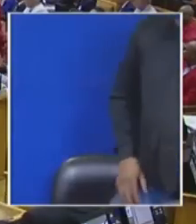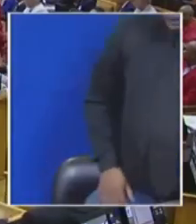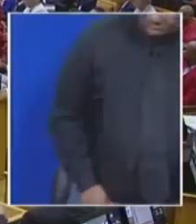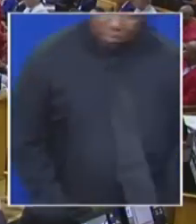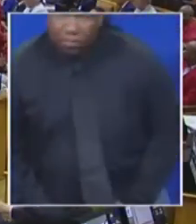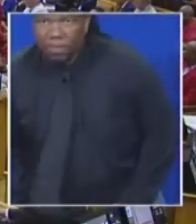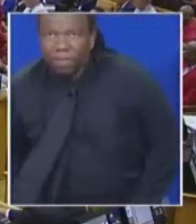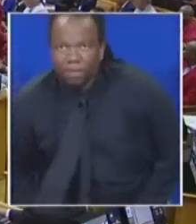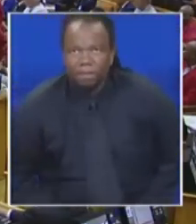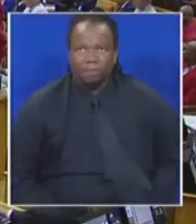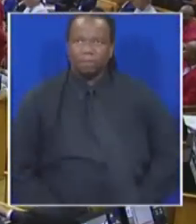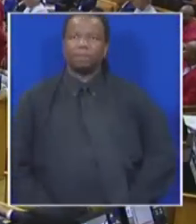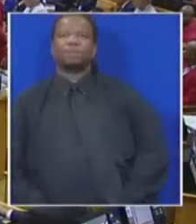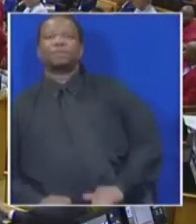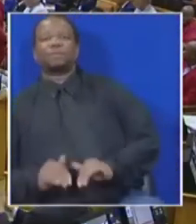the floor. On.